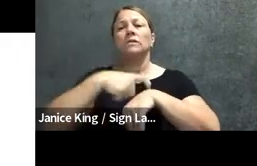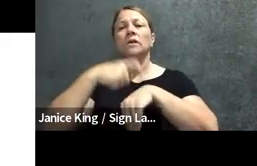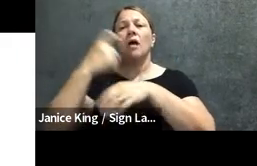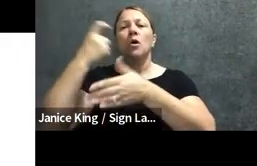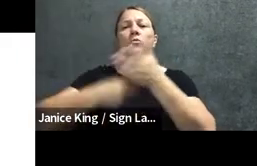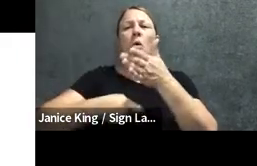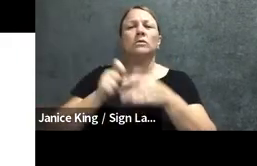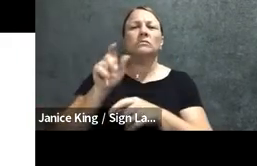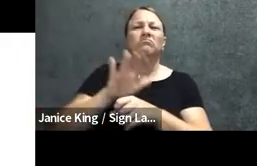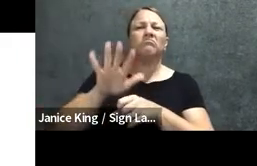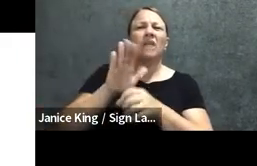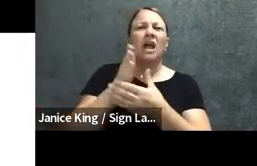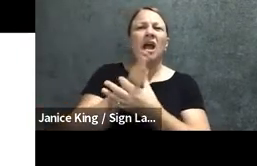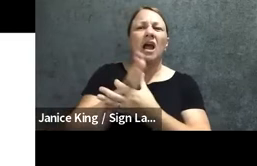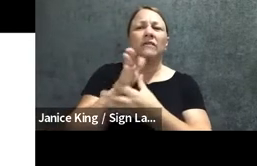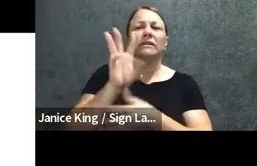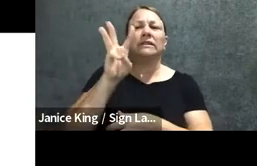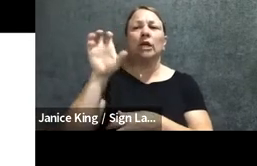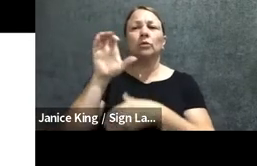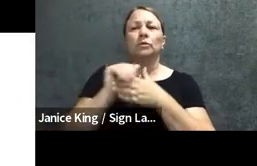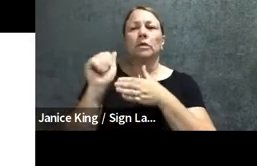on the average of about $600.